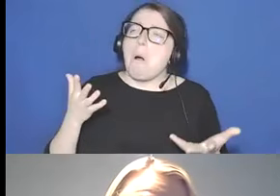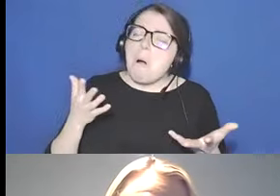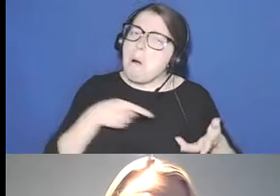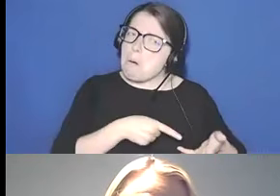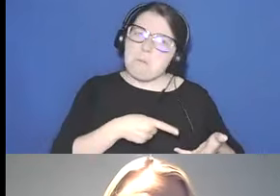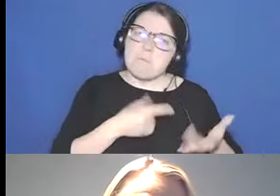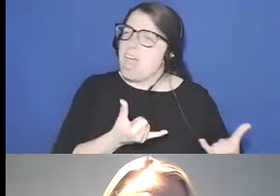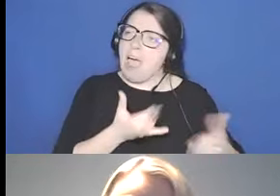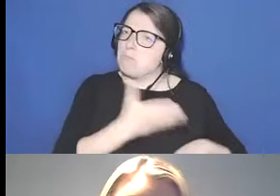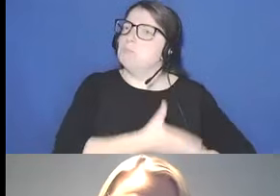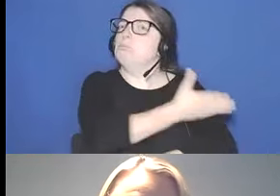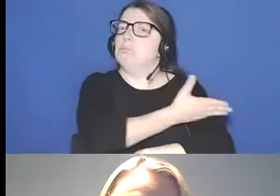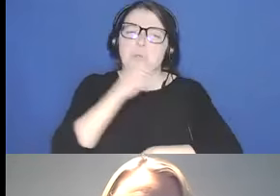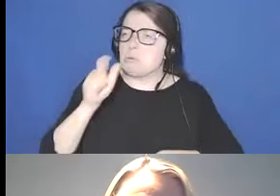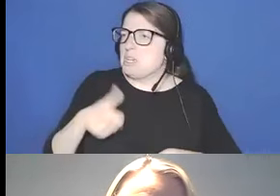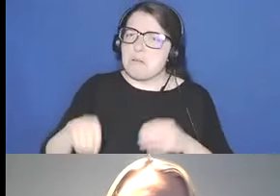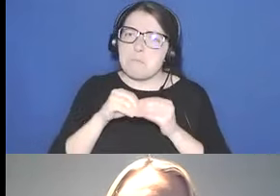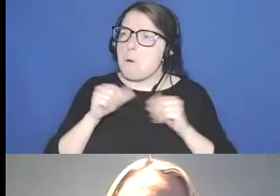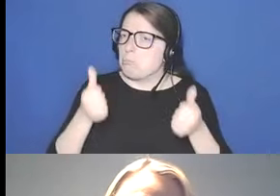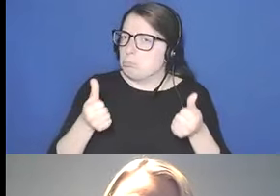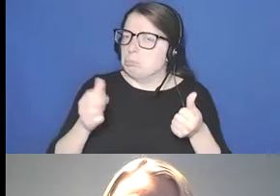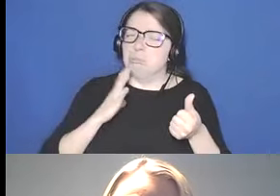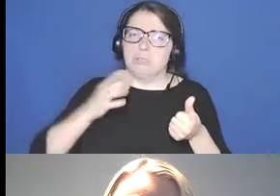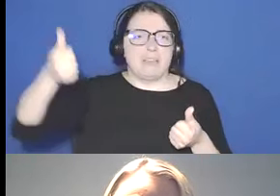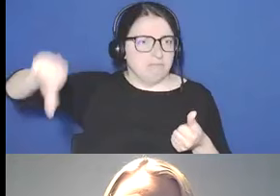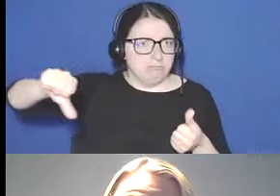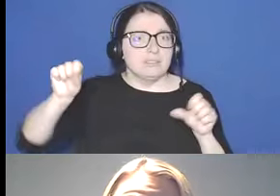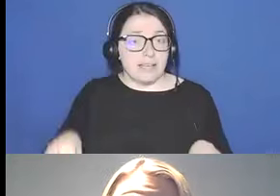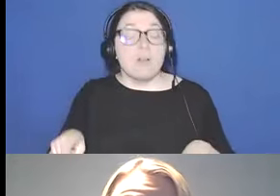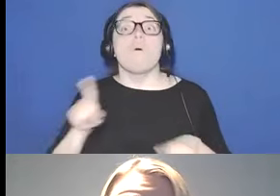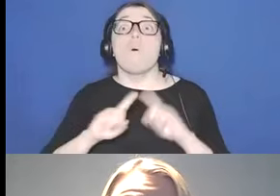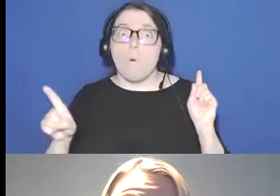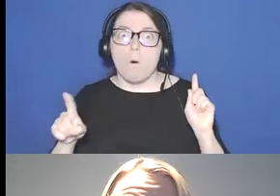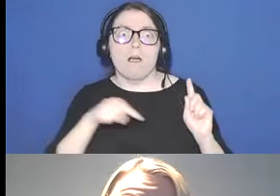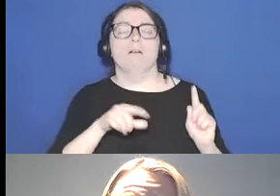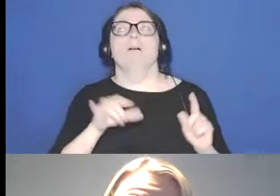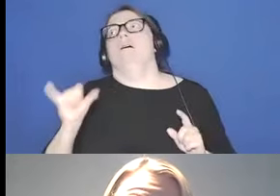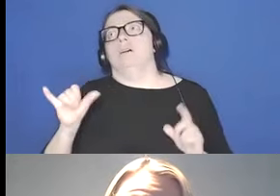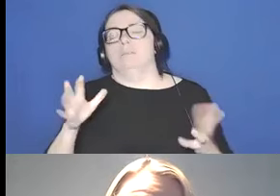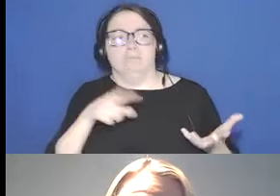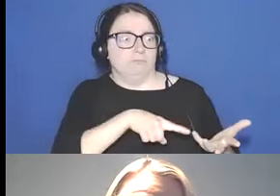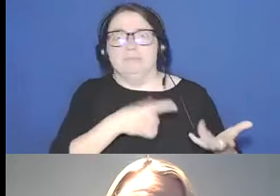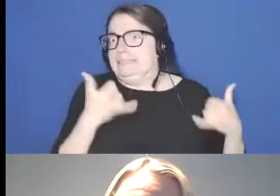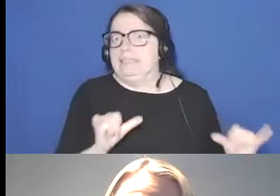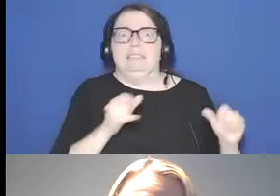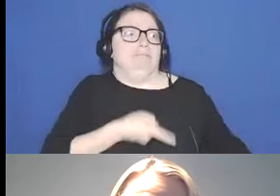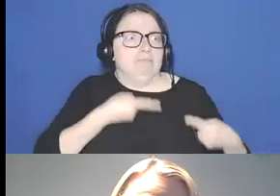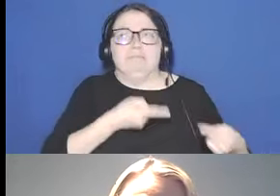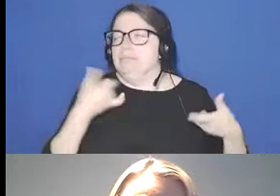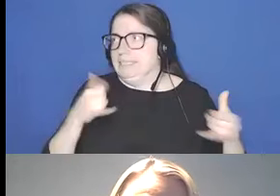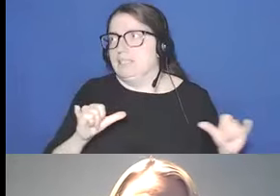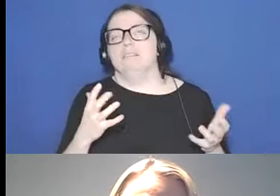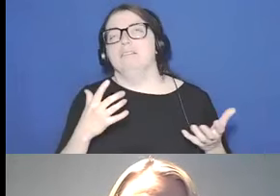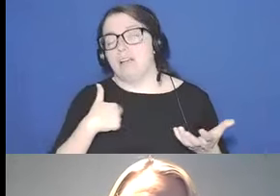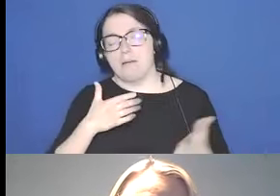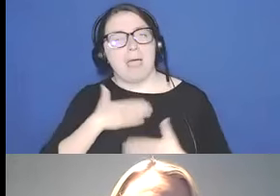well. I don't think we need that. And that's not a big deal. Or you're going to say, yeah, actually, that would be really helpful right now. I'm so glad that I